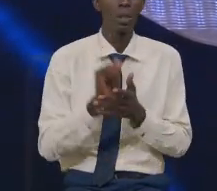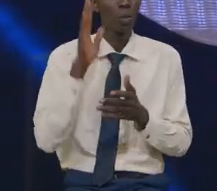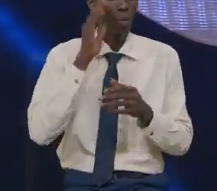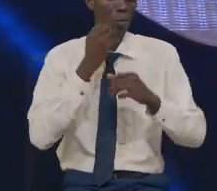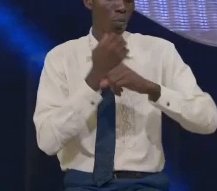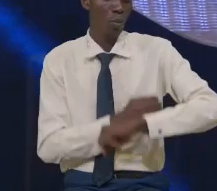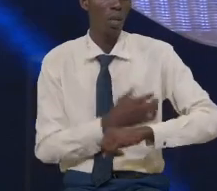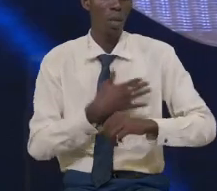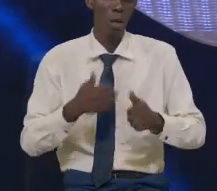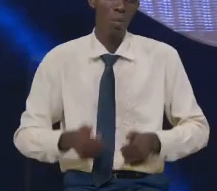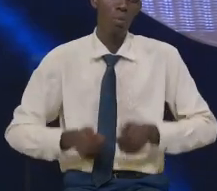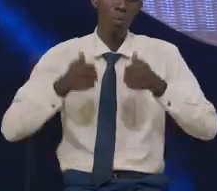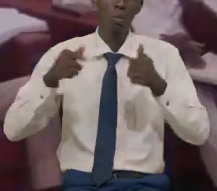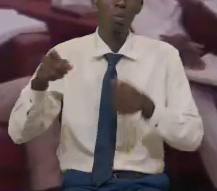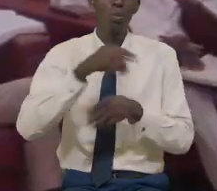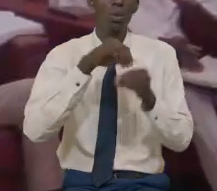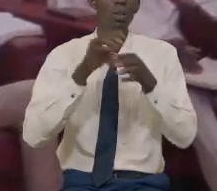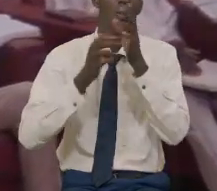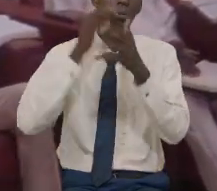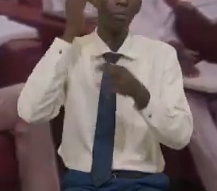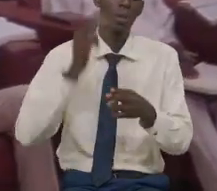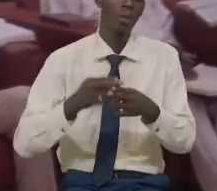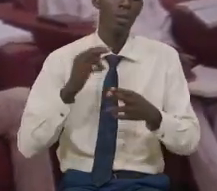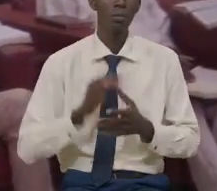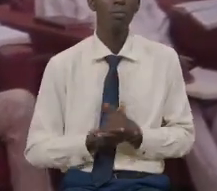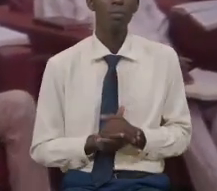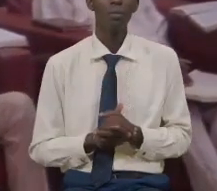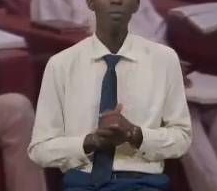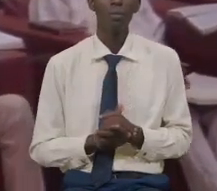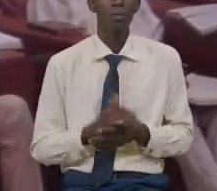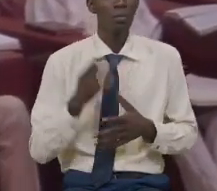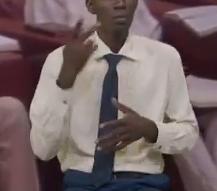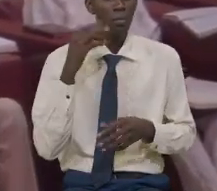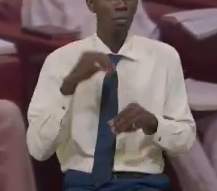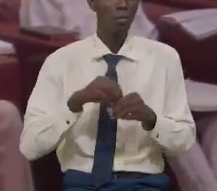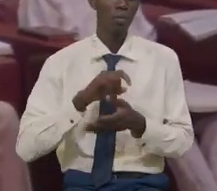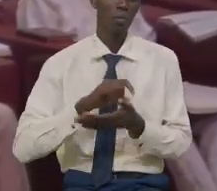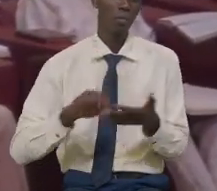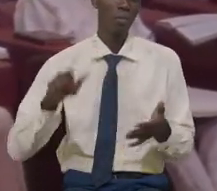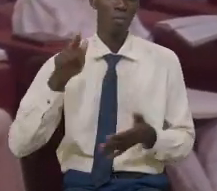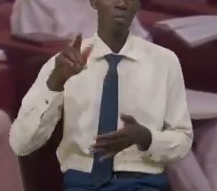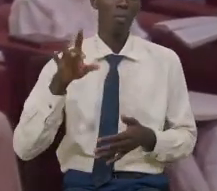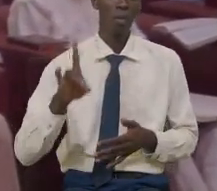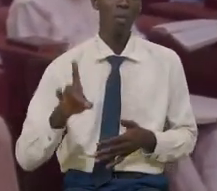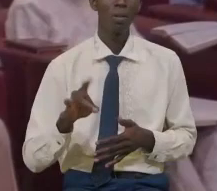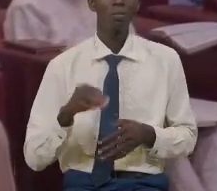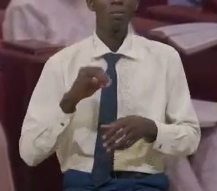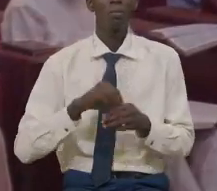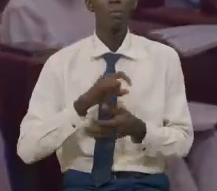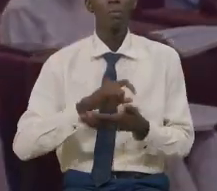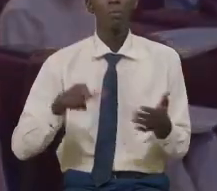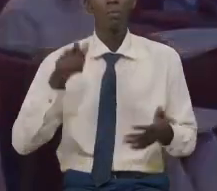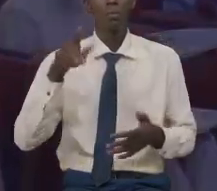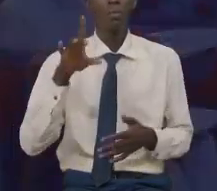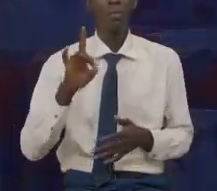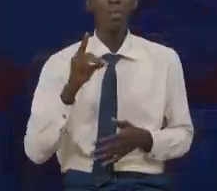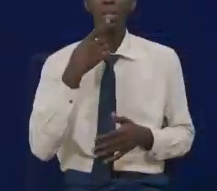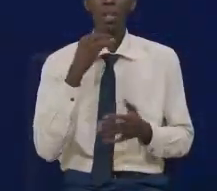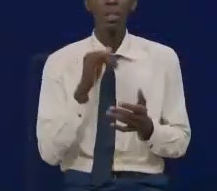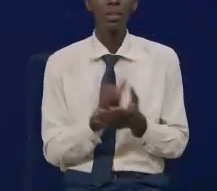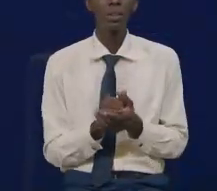He'll promote you in Jesus' name. Look at verse 28. In verse 28, it tells us,